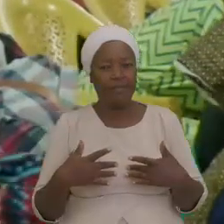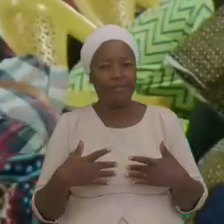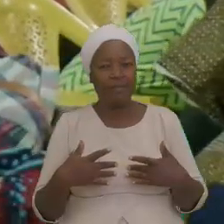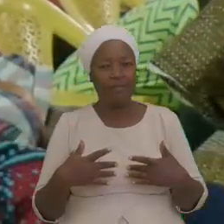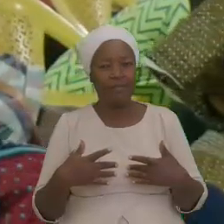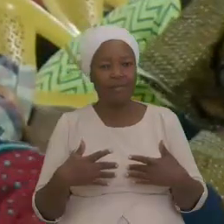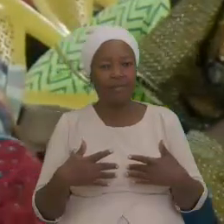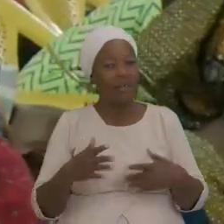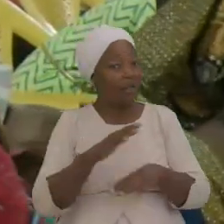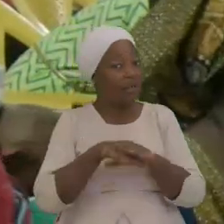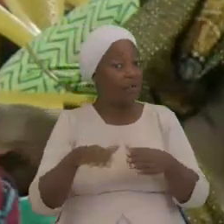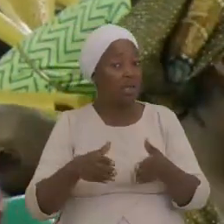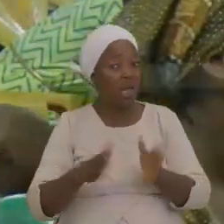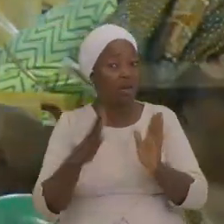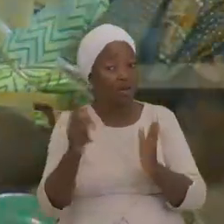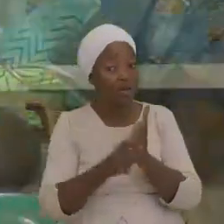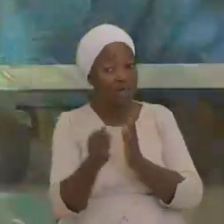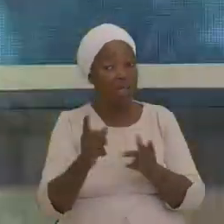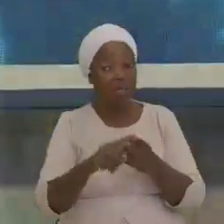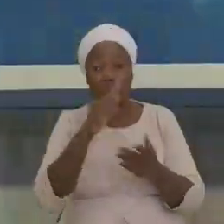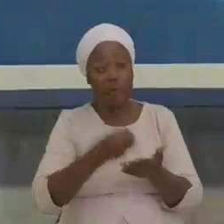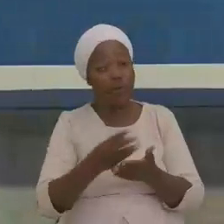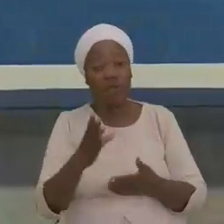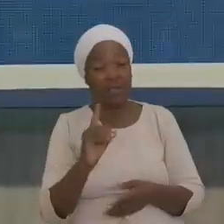Don't allow your ticket to be wasted.